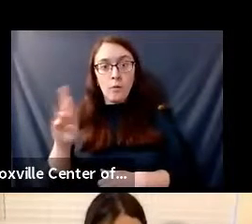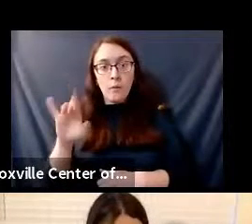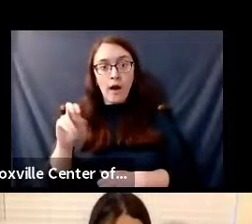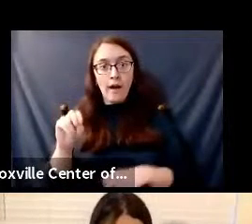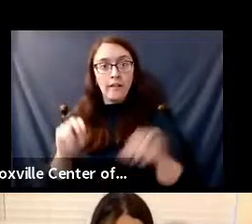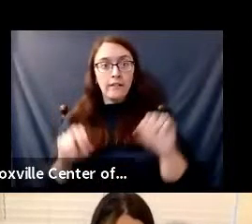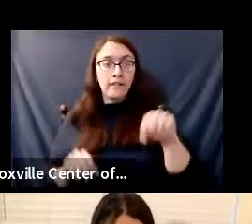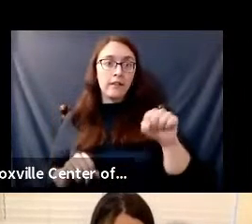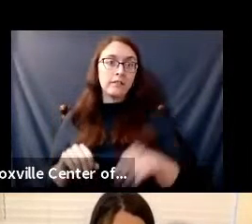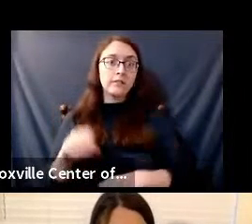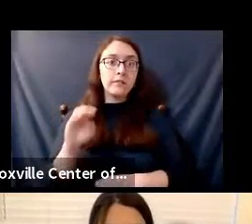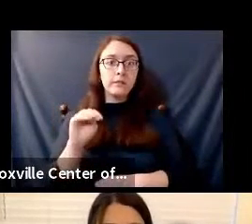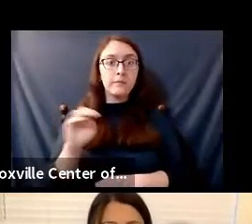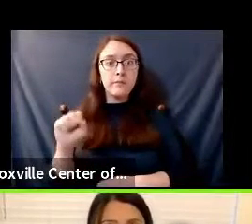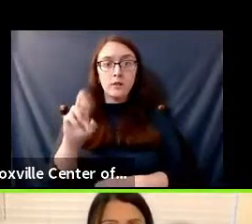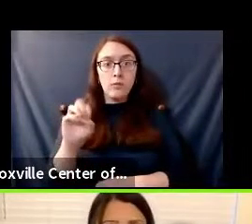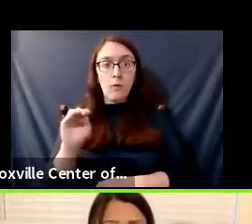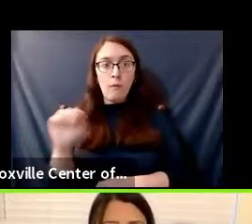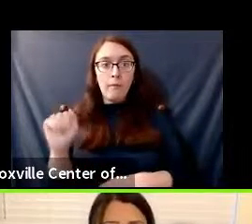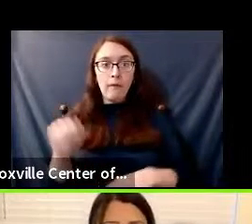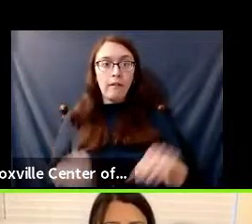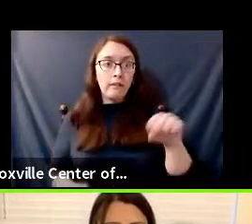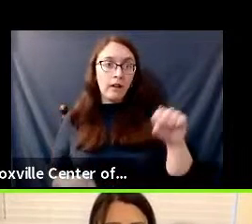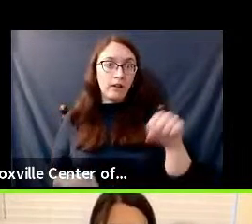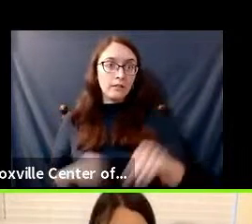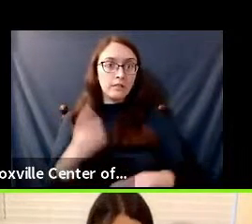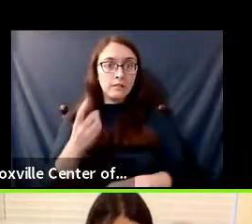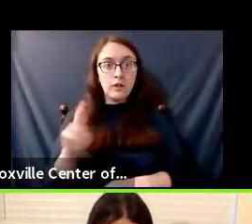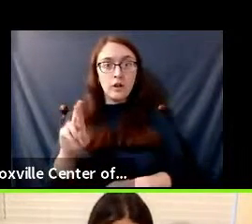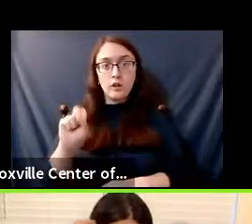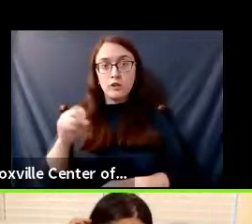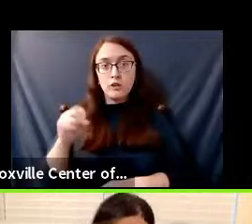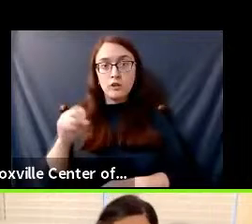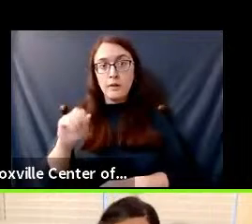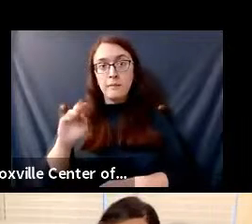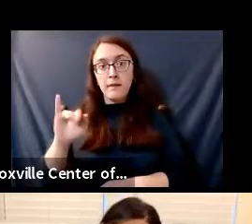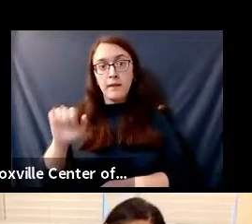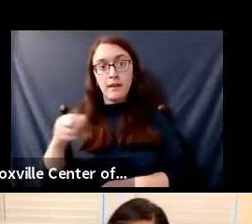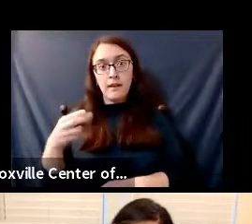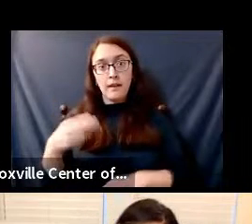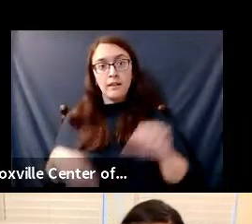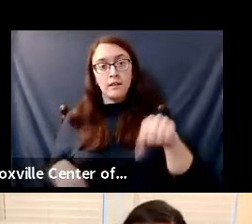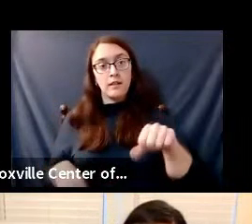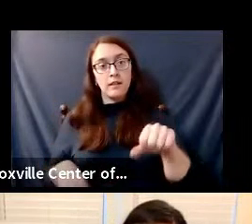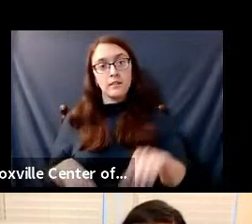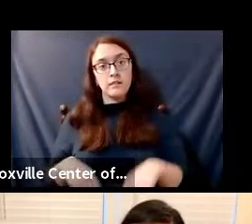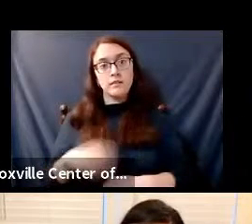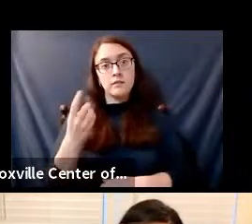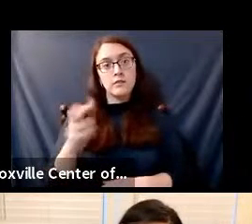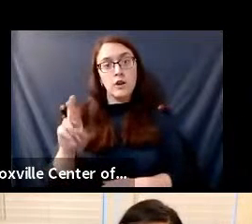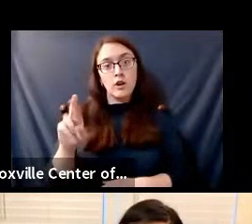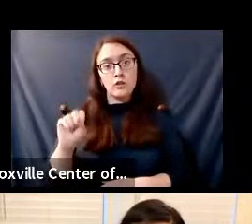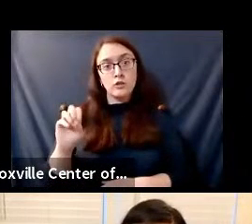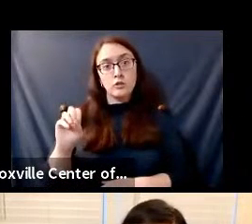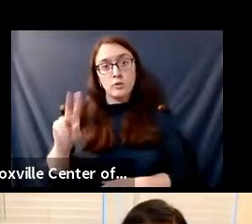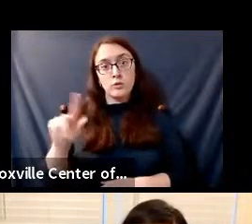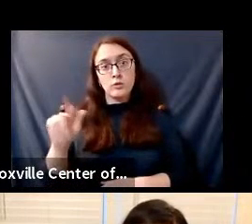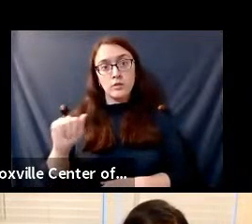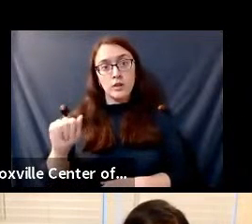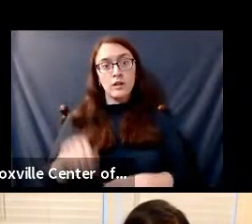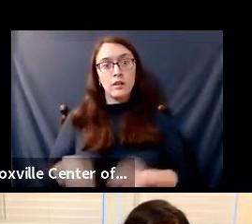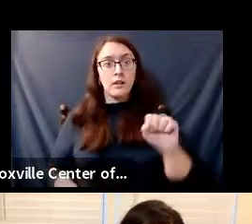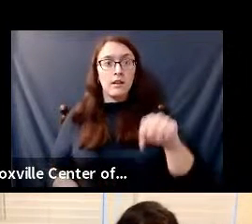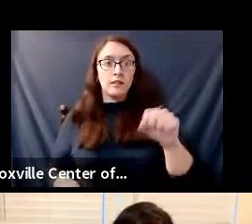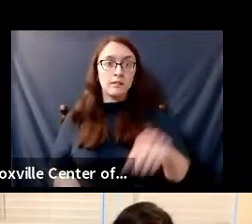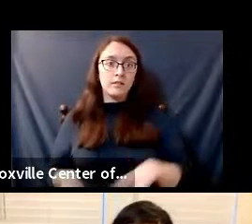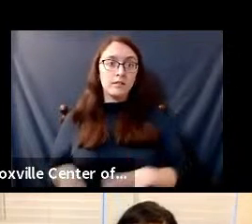Yes. Ms. Roma, Yes. Dr. Shamia, Yes. Dr. Sousa,